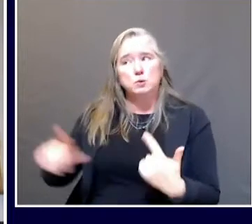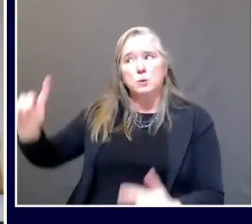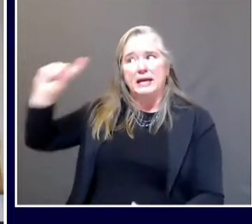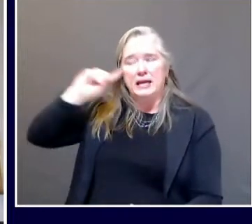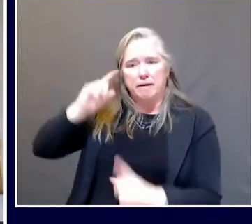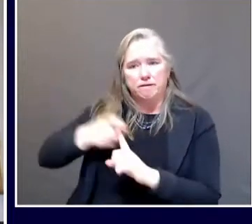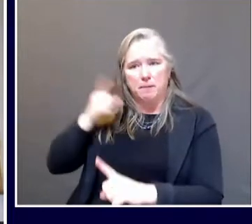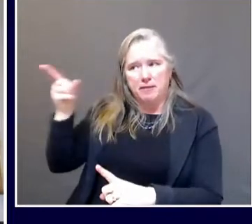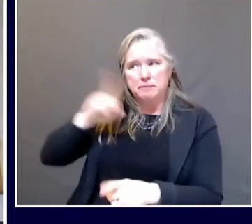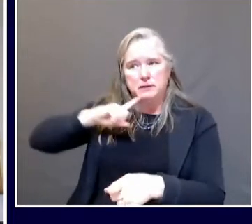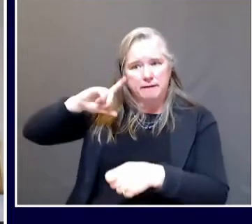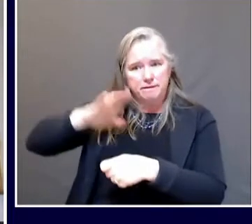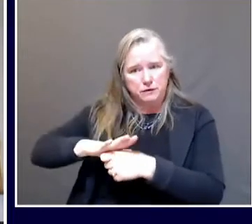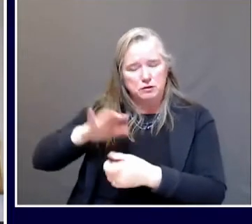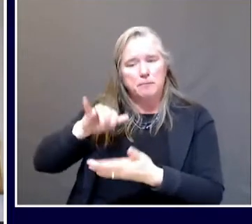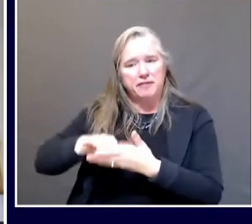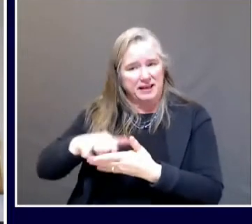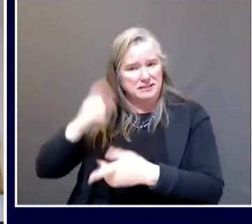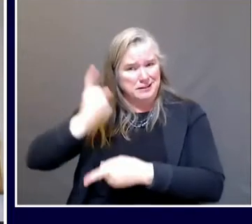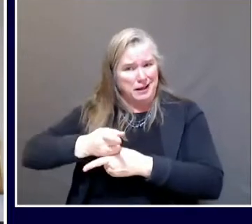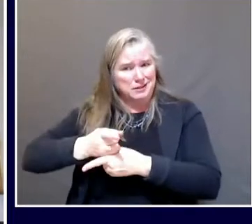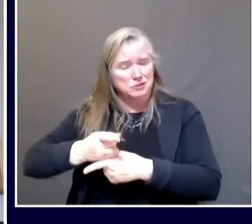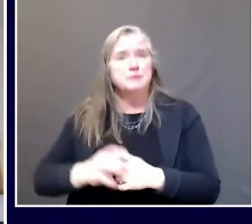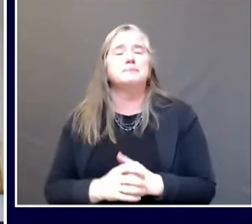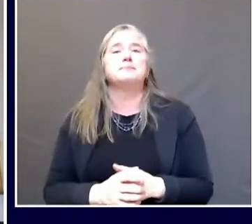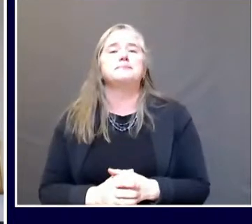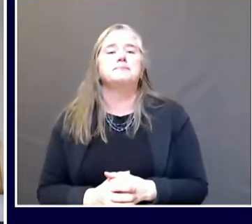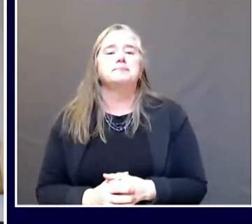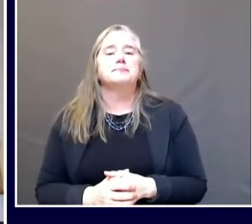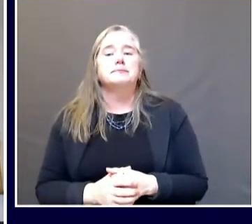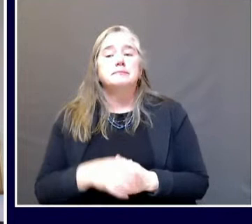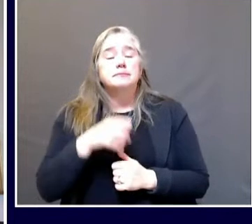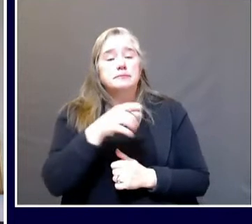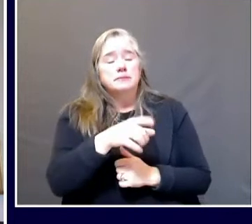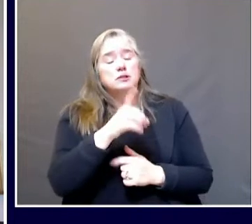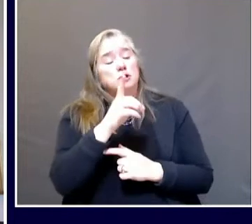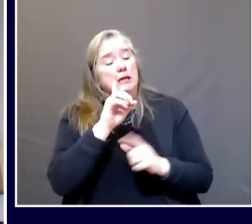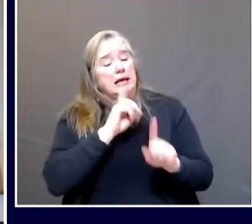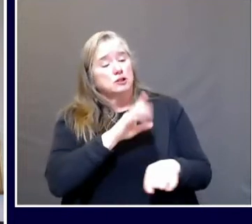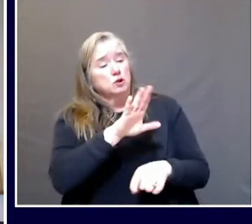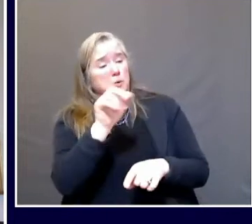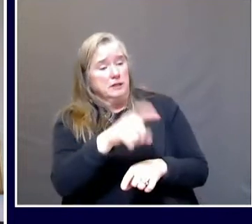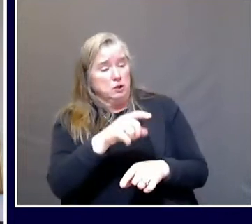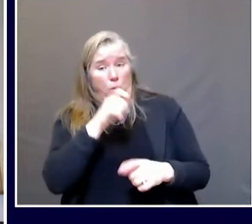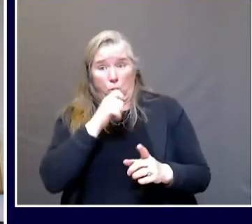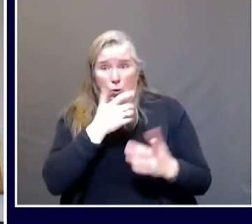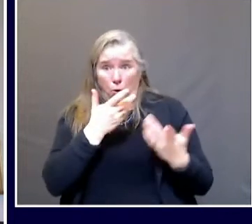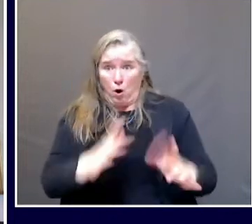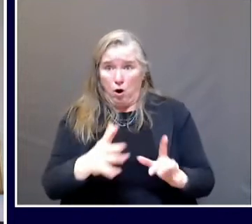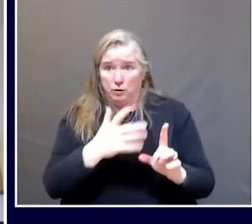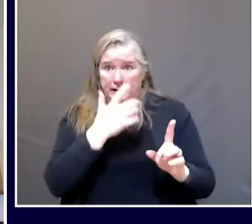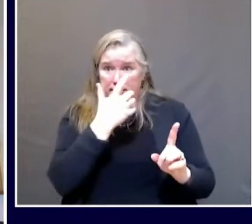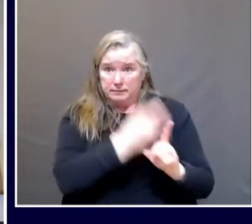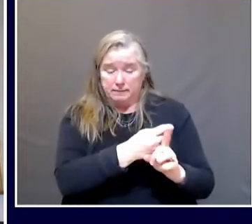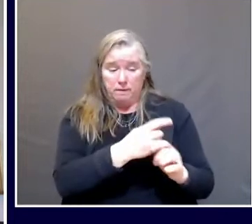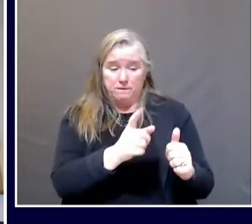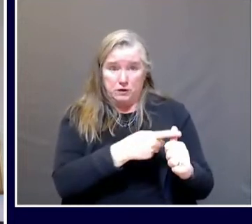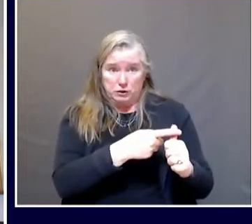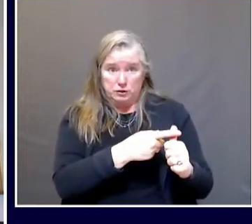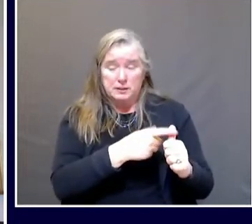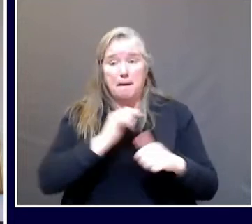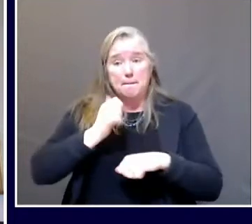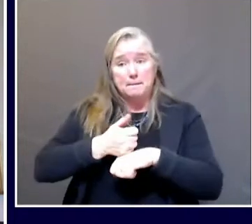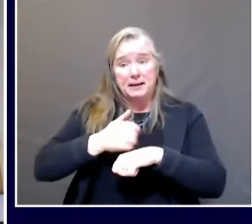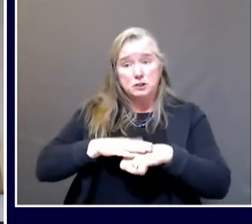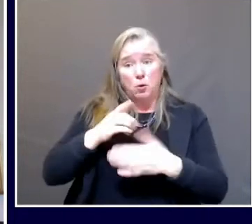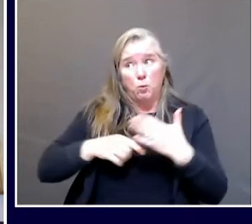that question. Those who, for example, have received their first dose, from what we have, based on what we've been told, their